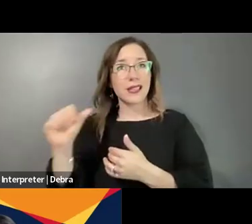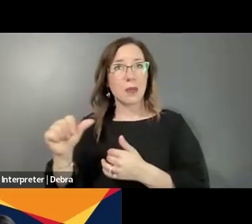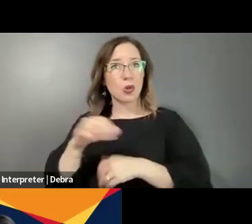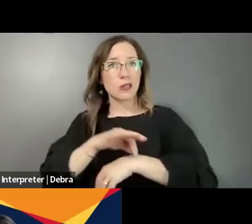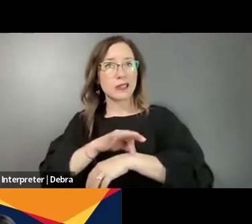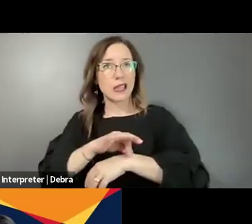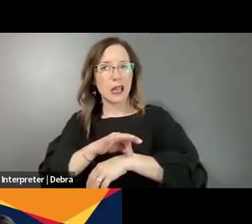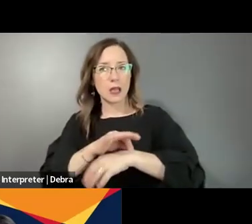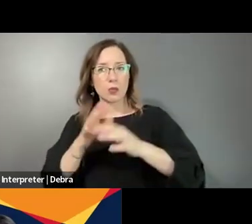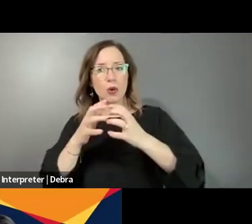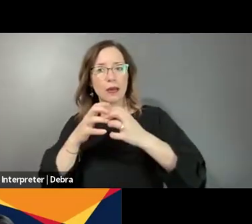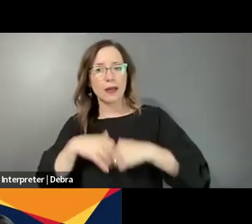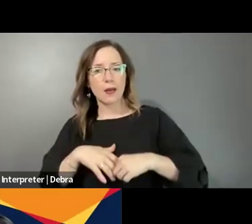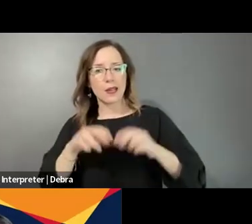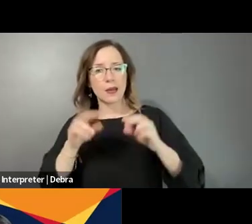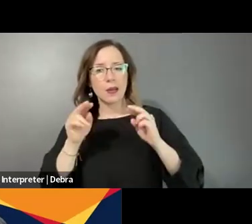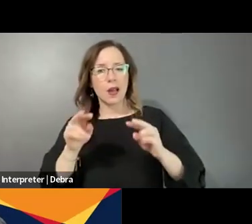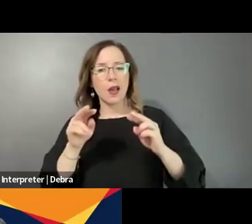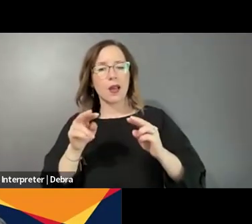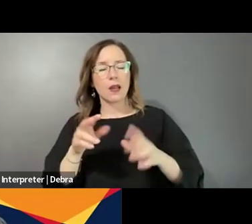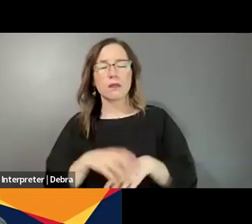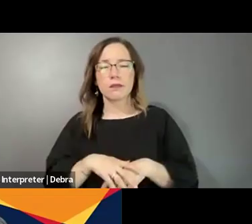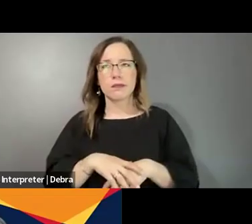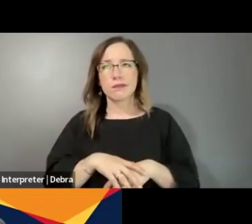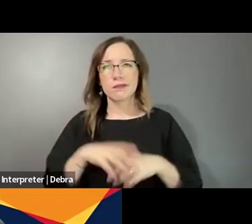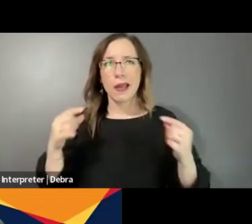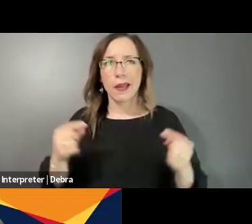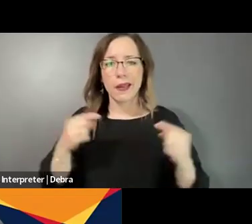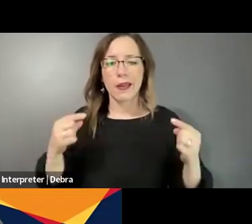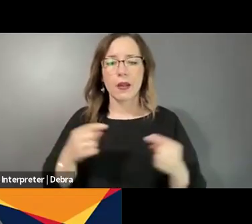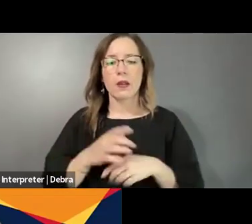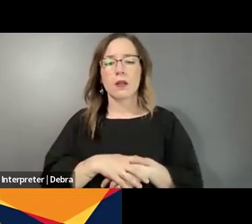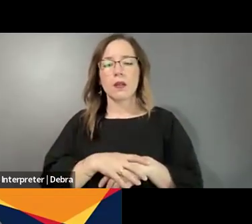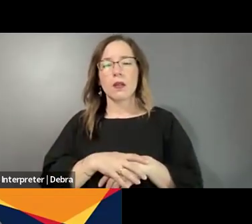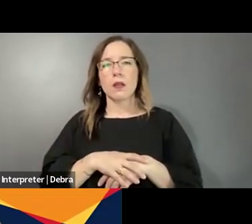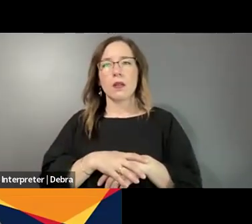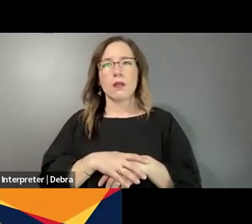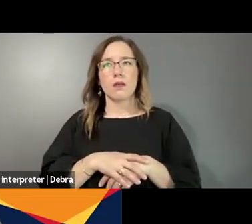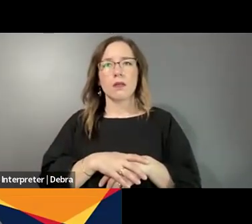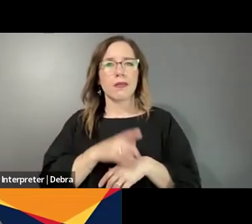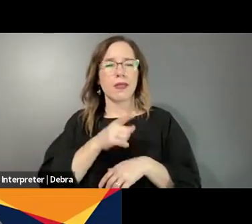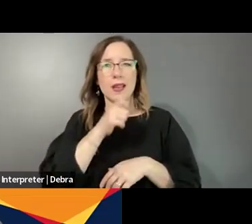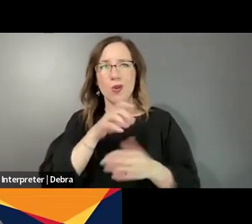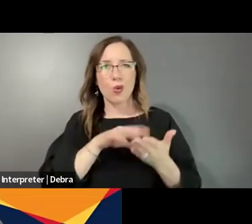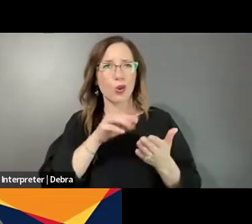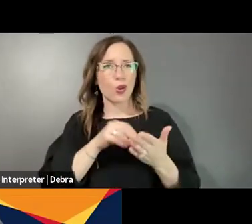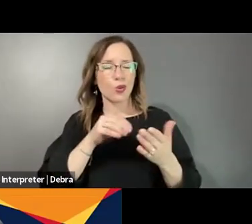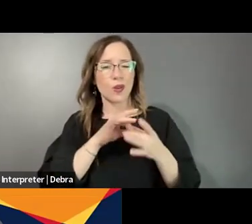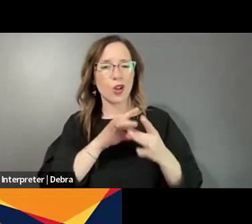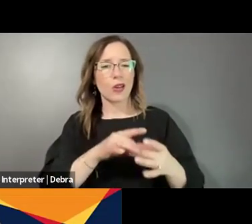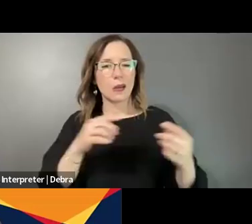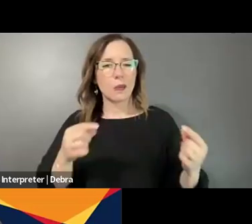need to kind of keep an eye on that. Or pain, pain also. They don't learn about pain and how